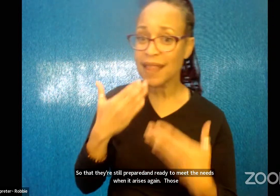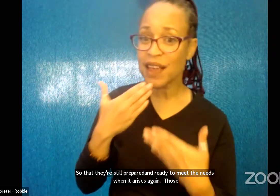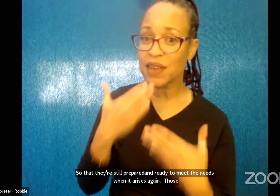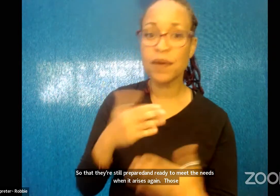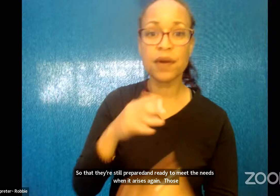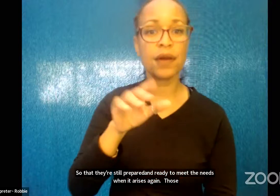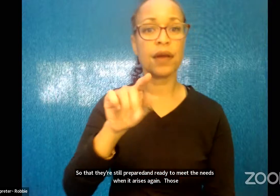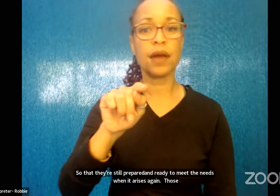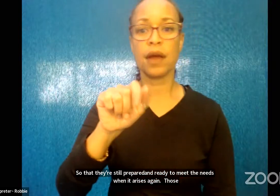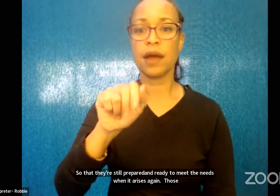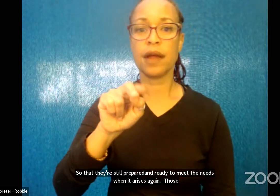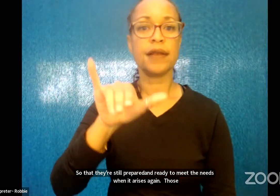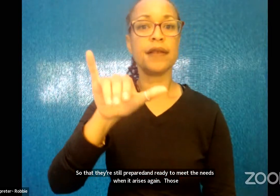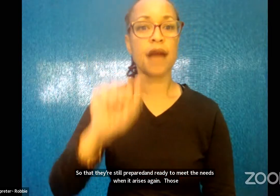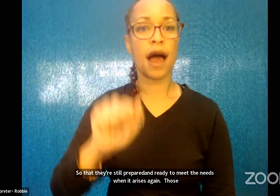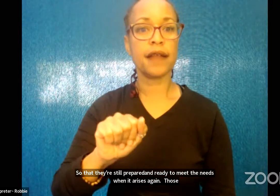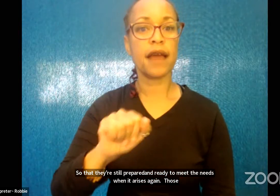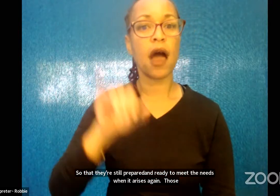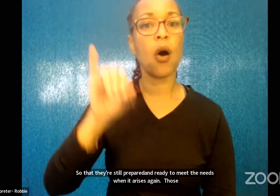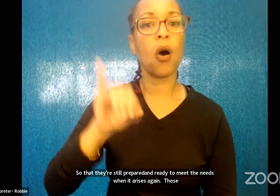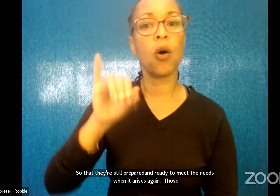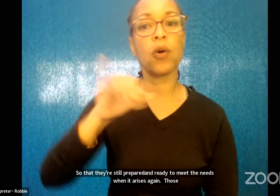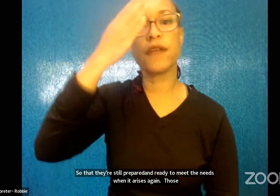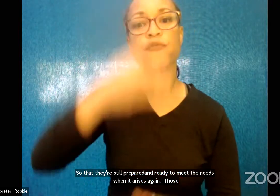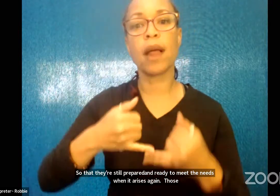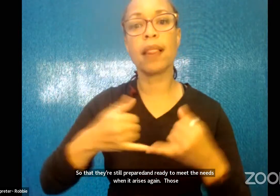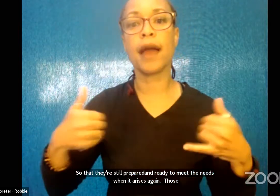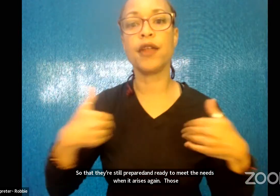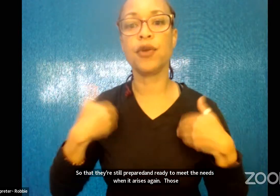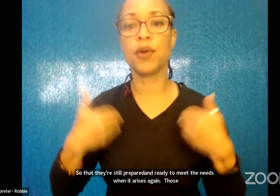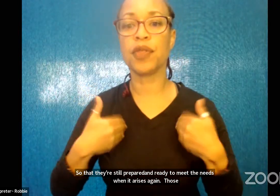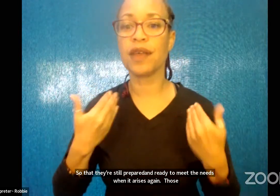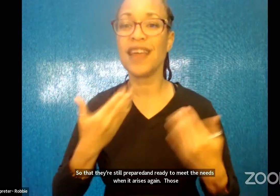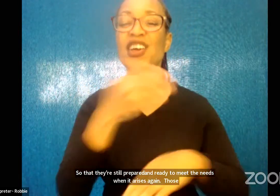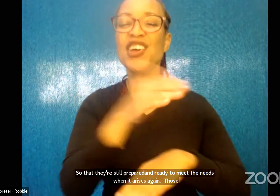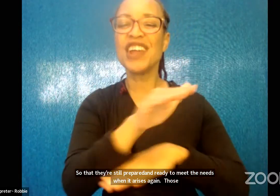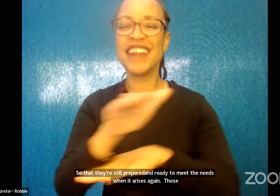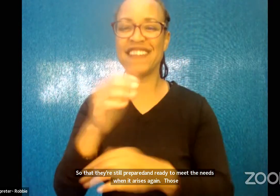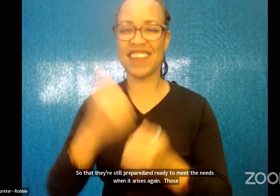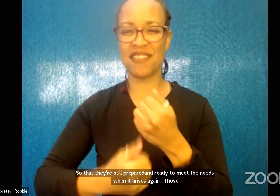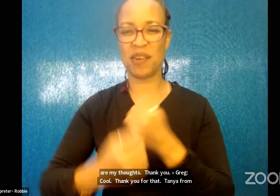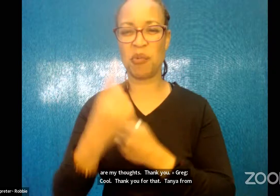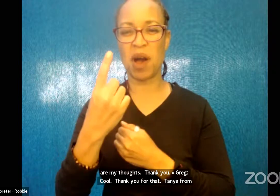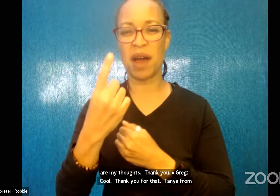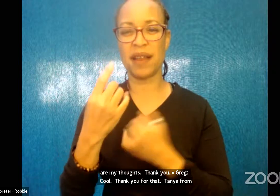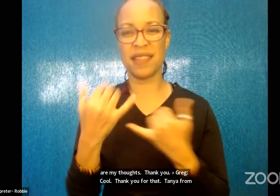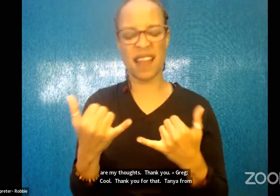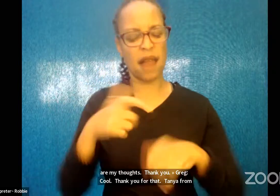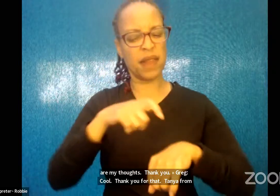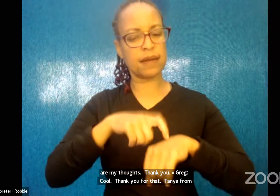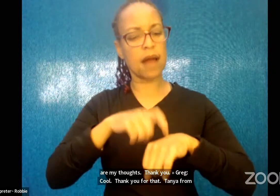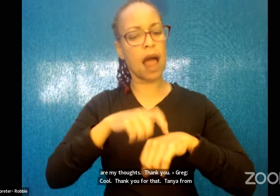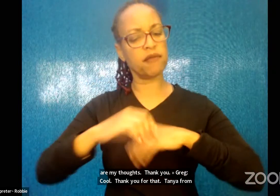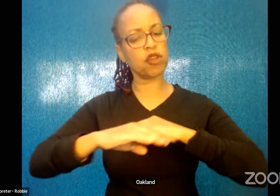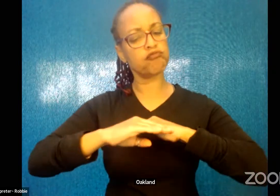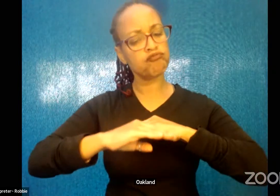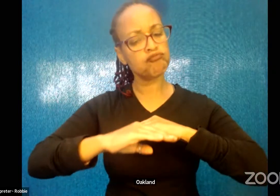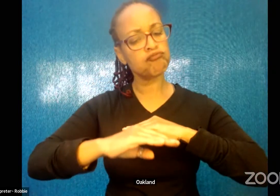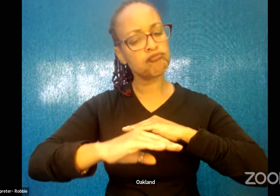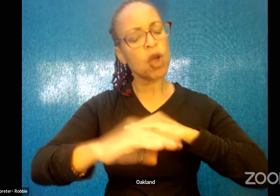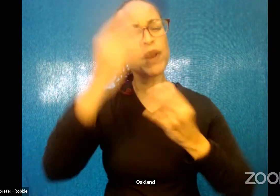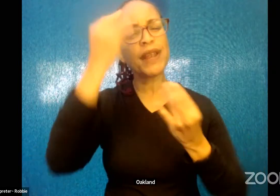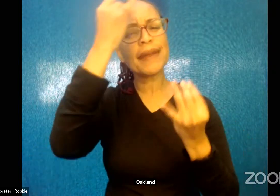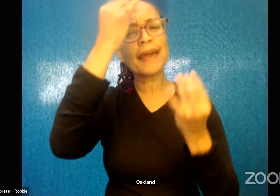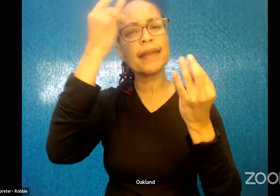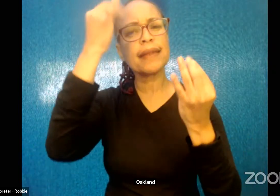Tanya from Oakland Frontline Healers. Good evening, everyone. As we're in this lull, we really need to consider